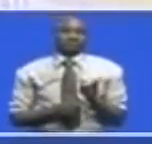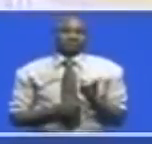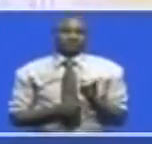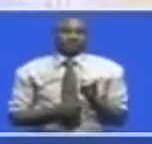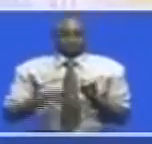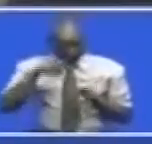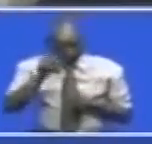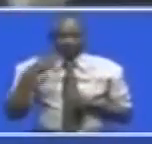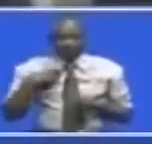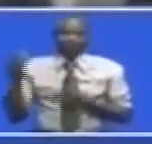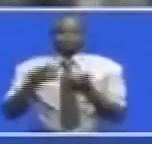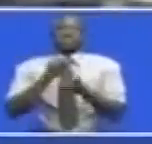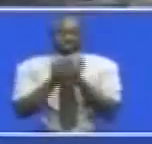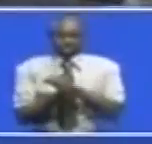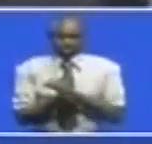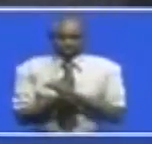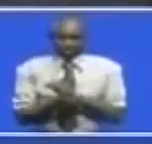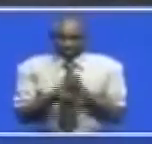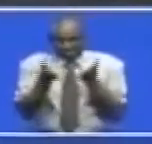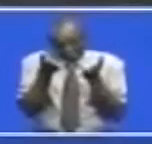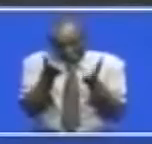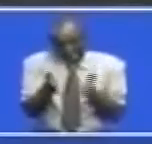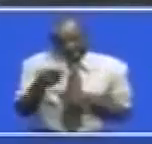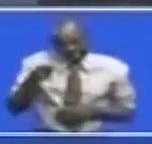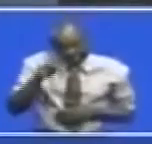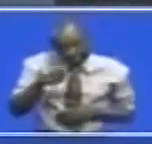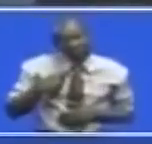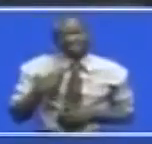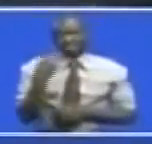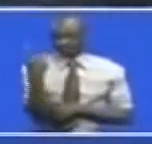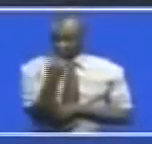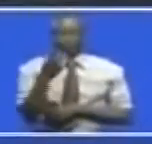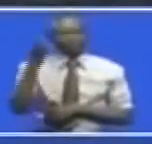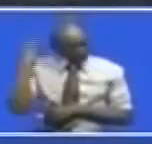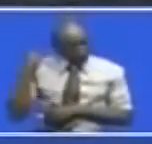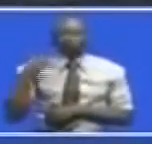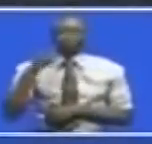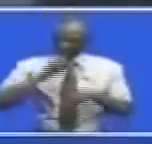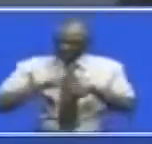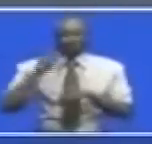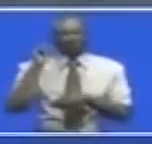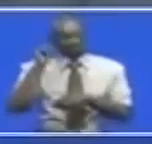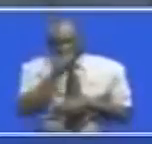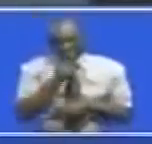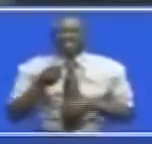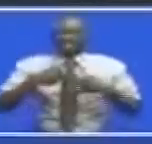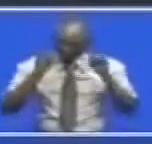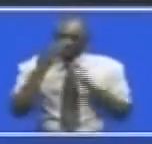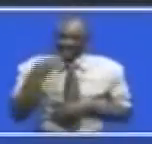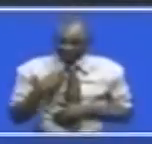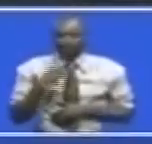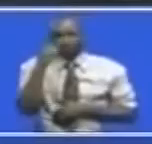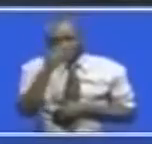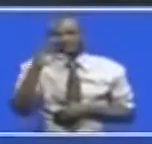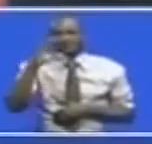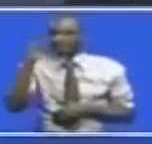a difference. For a nation that has clung to the aprons of a single party since independence, which way Tanzania is the critical question